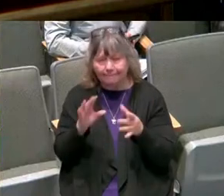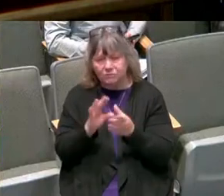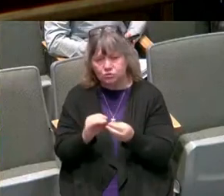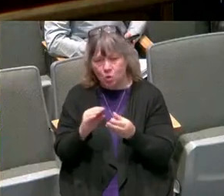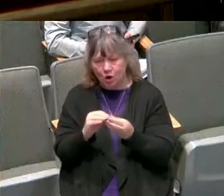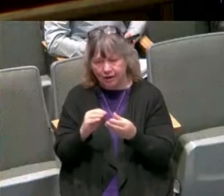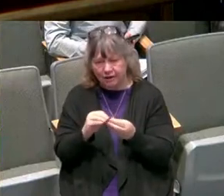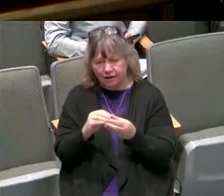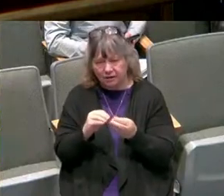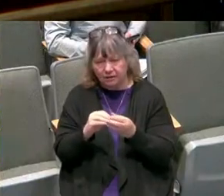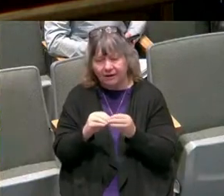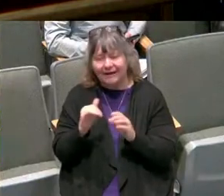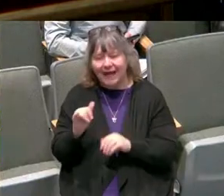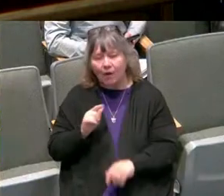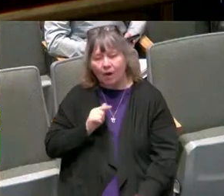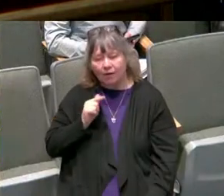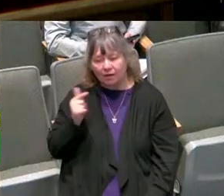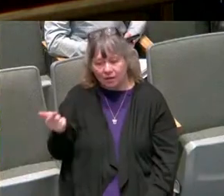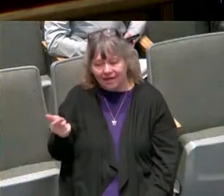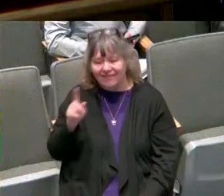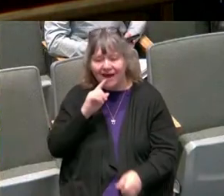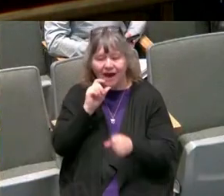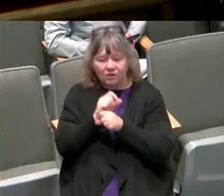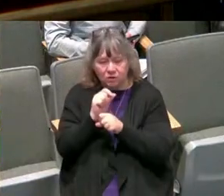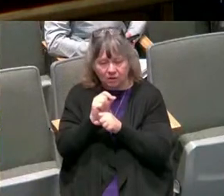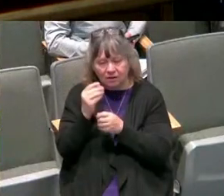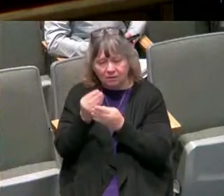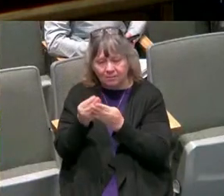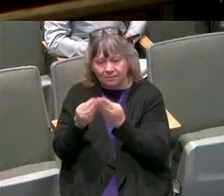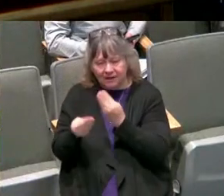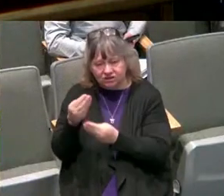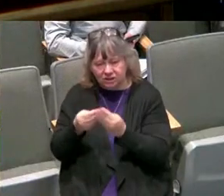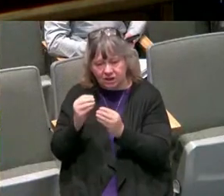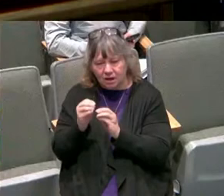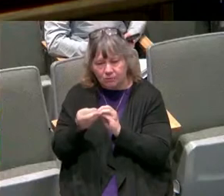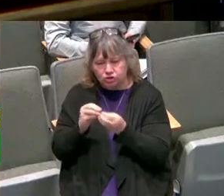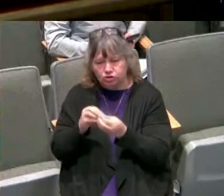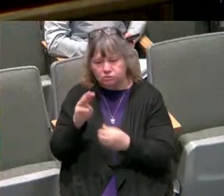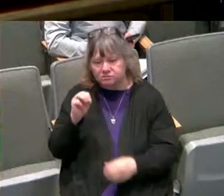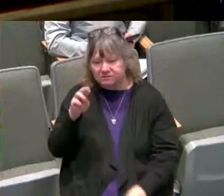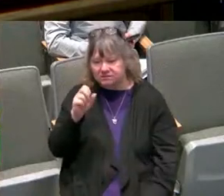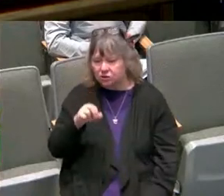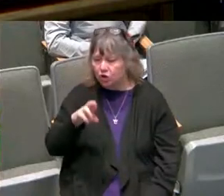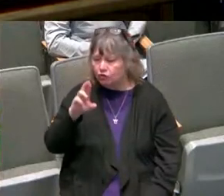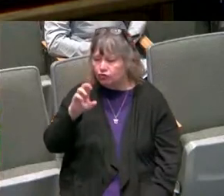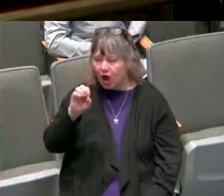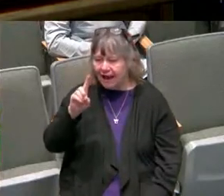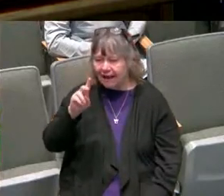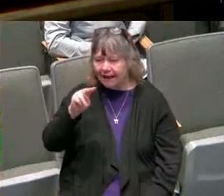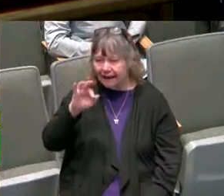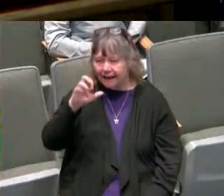and now I'm going to hand over the actual budget numbers to Mrs rothmics so thank you